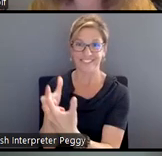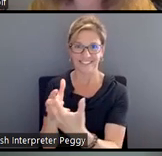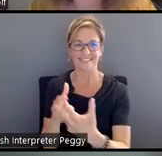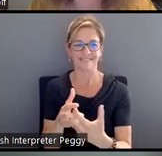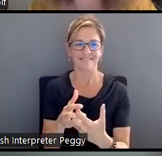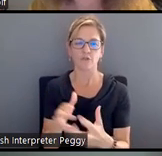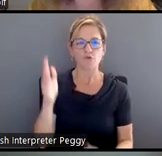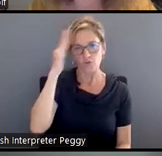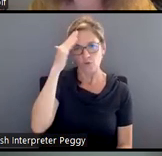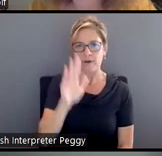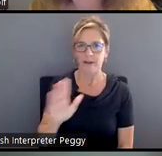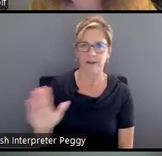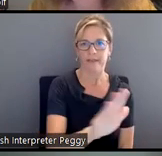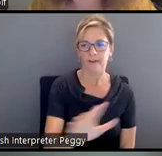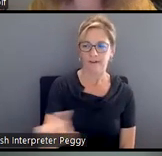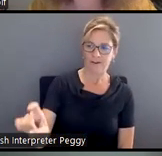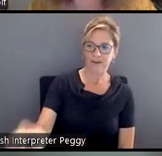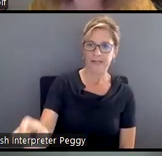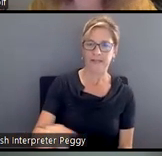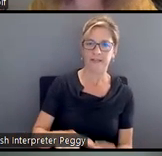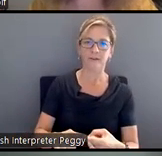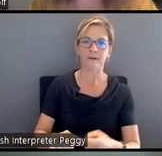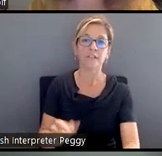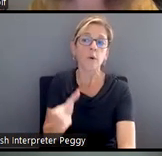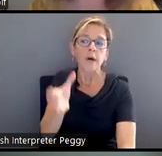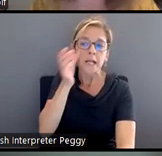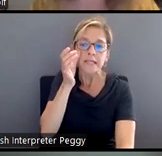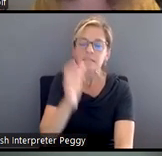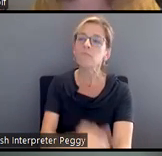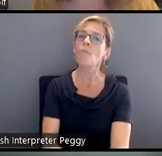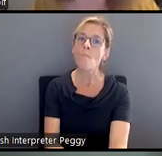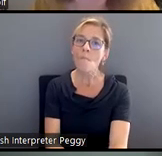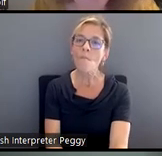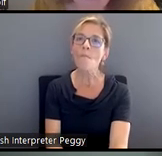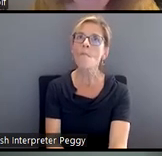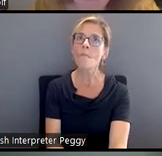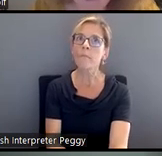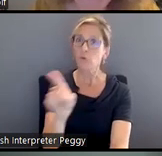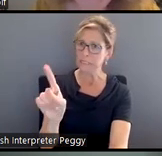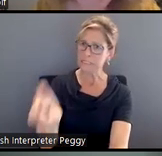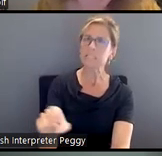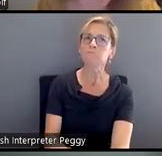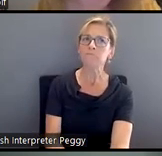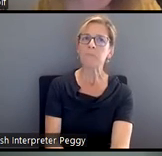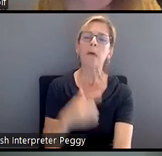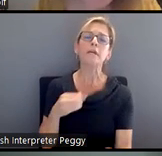need, listening, and then being able to say, you know, in order to meet that need, here is something that we could offer.